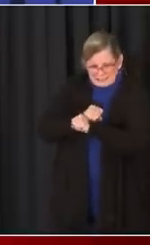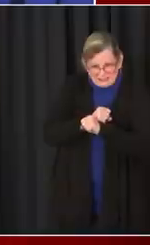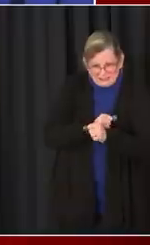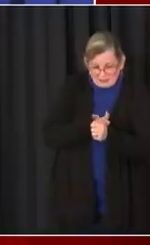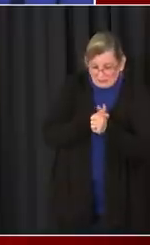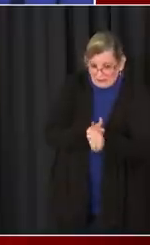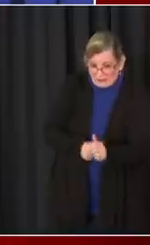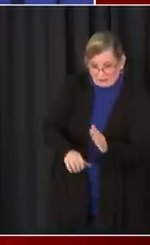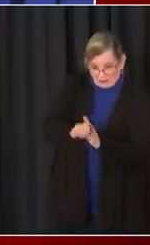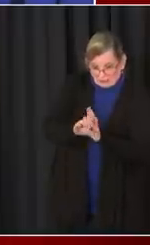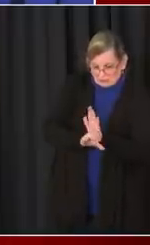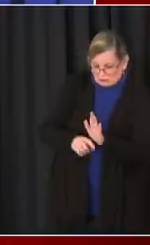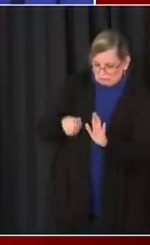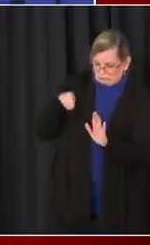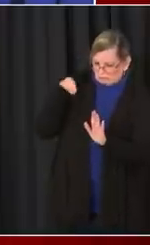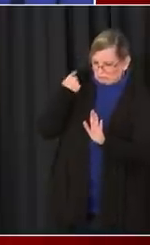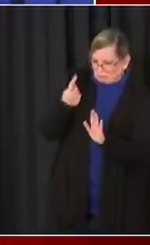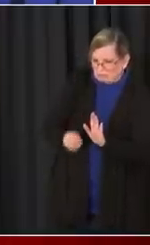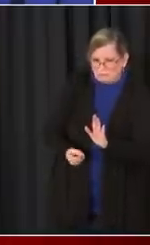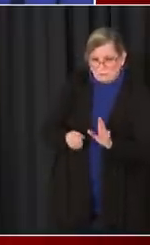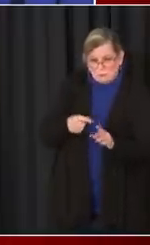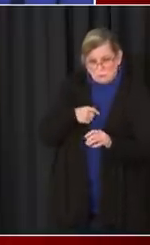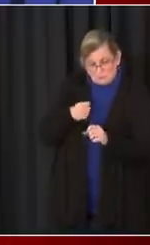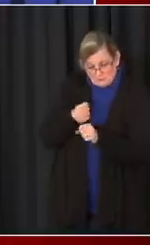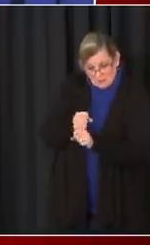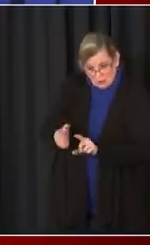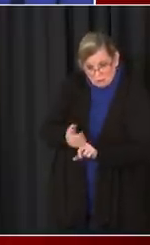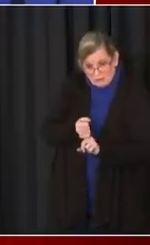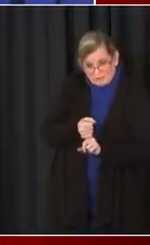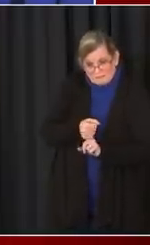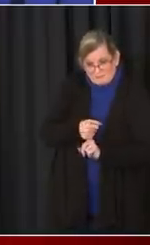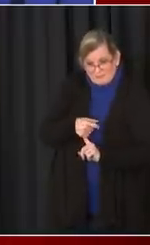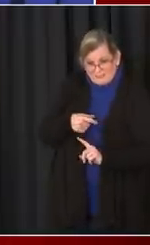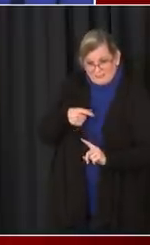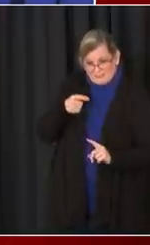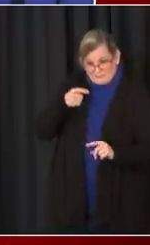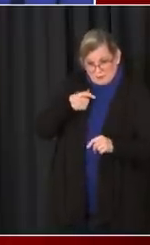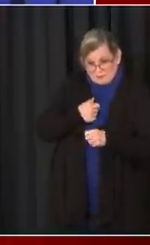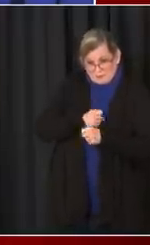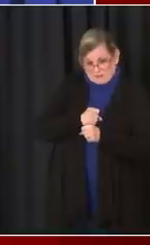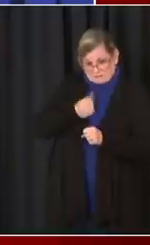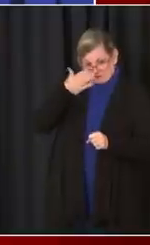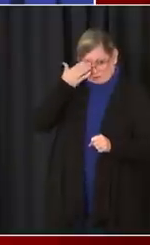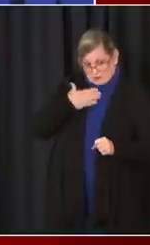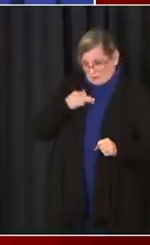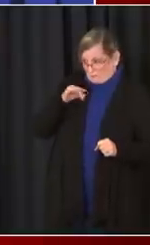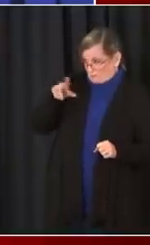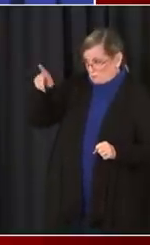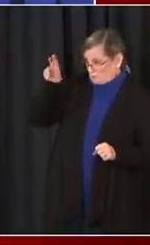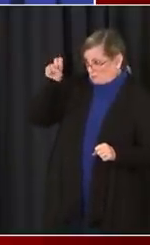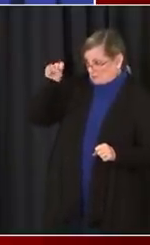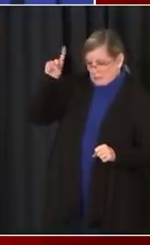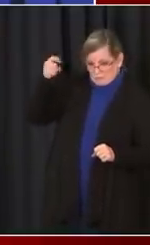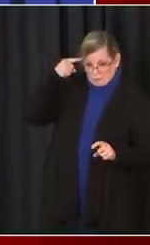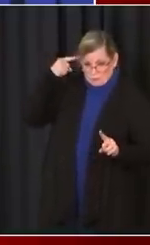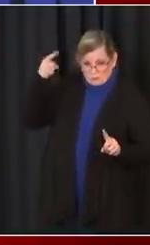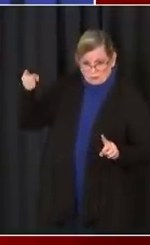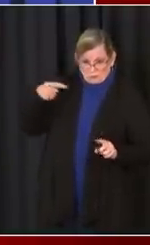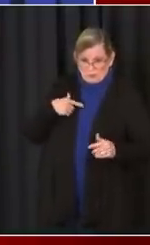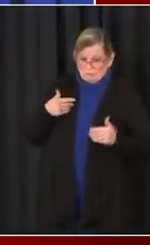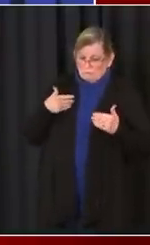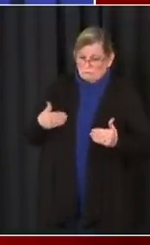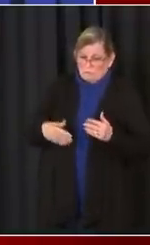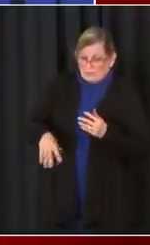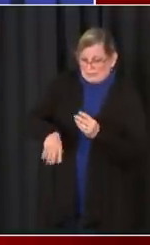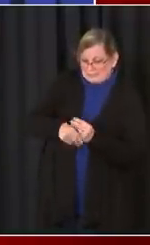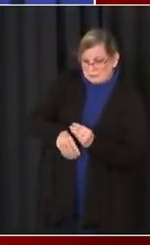Constitution and all of that, and we intended to do that. So we made the arrests that we made in front of the Capitol. After that, we went forward and we made